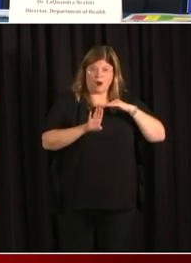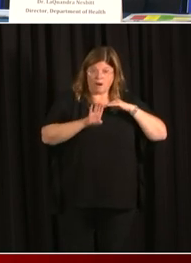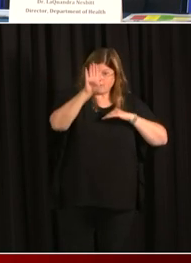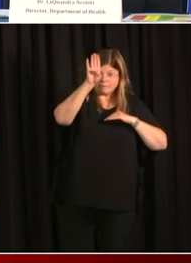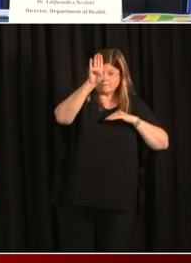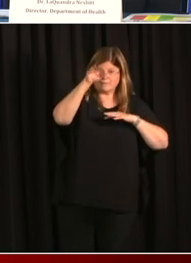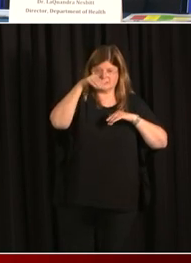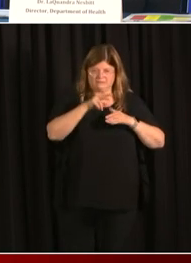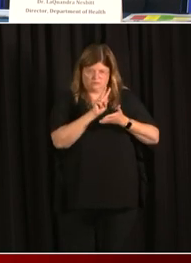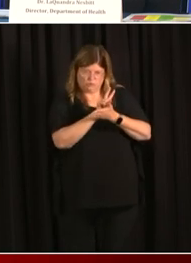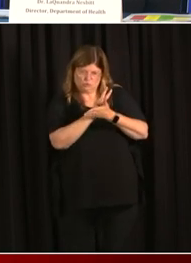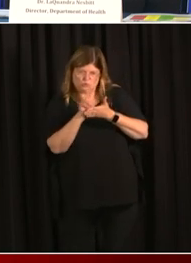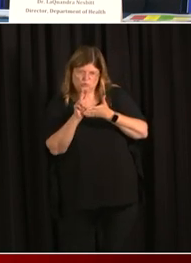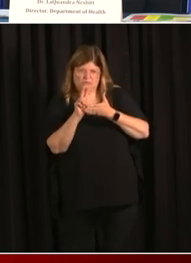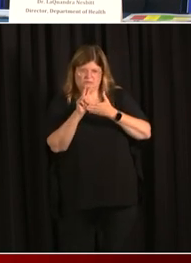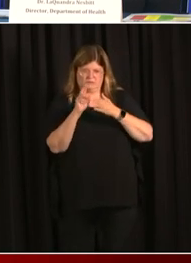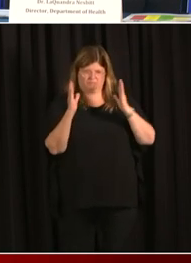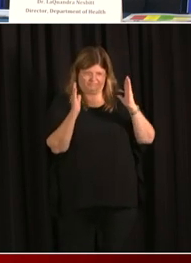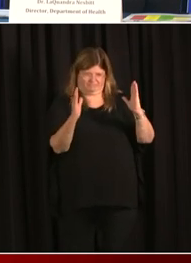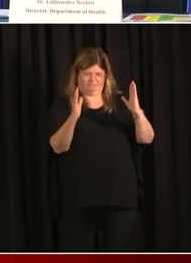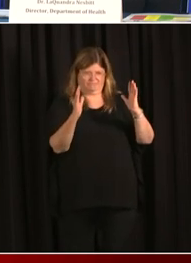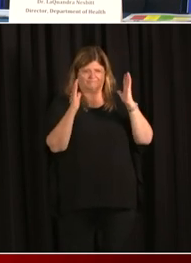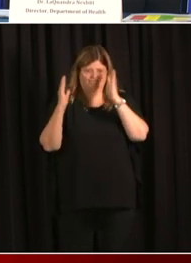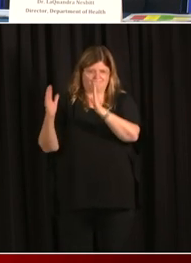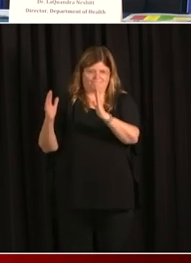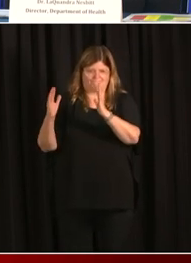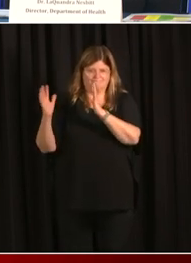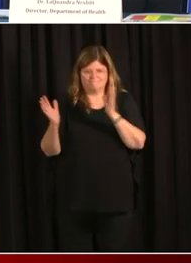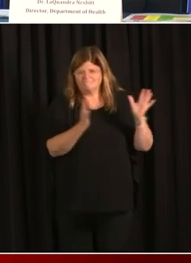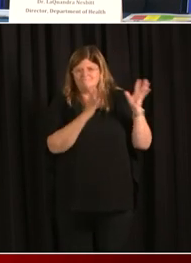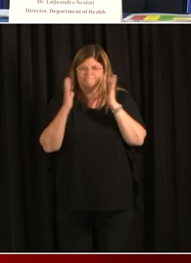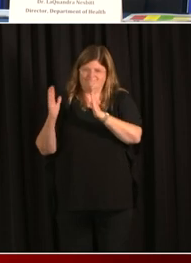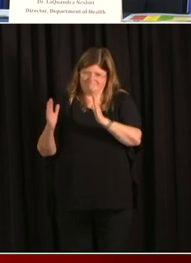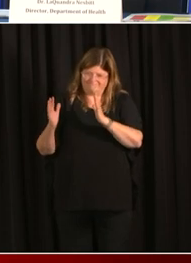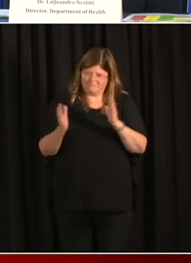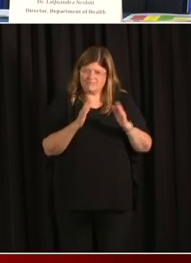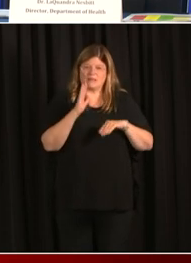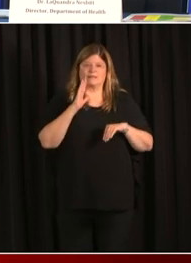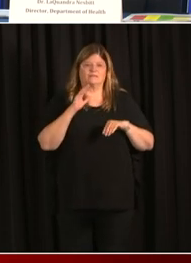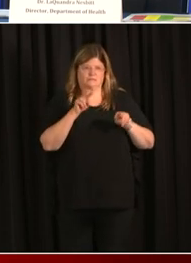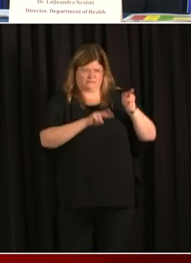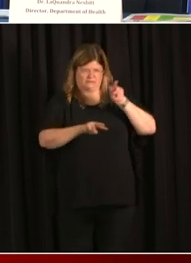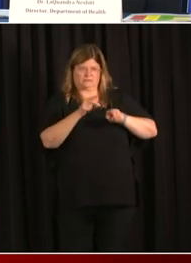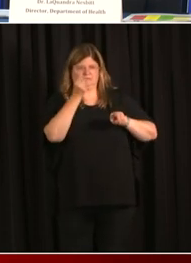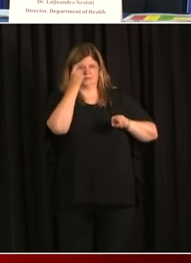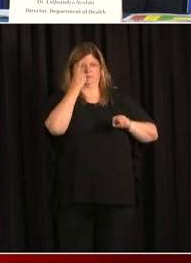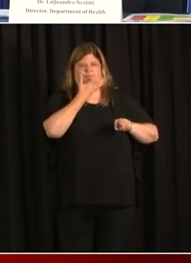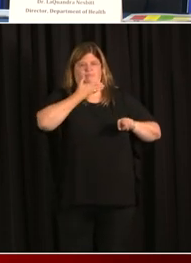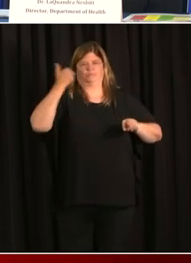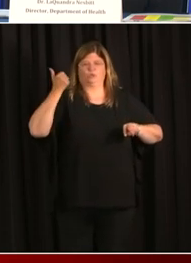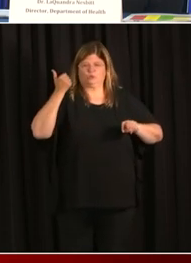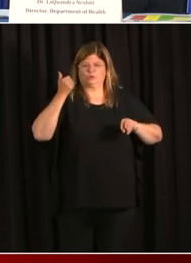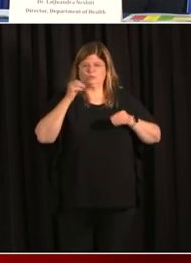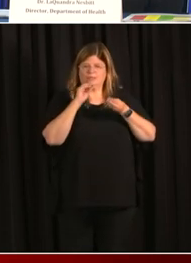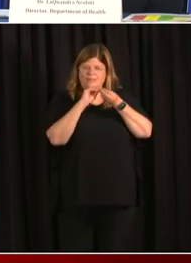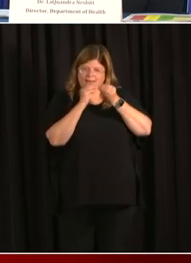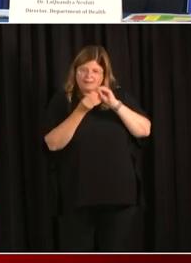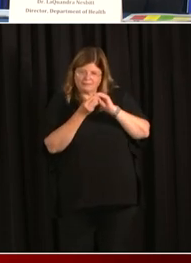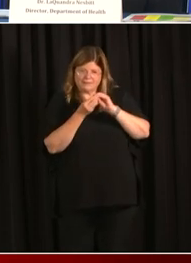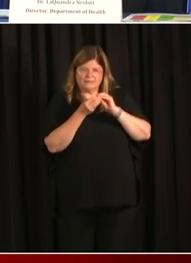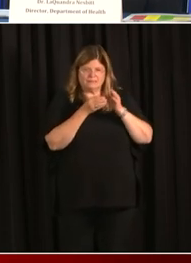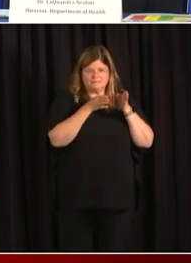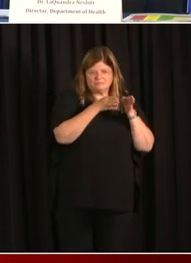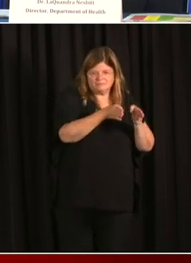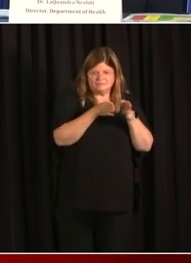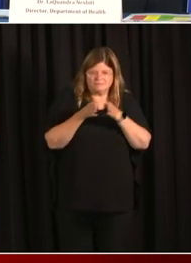2-week period in daily reported cases than people being able to follow along with the statistical methodology